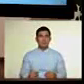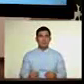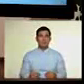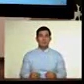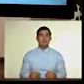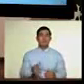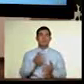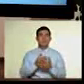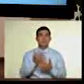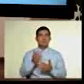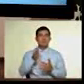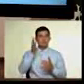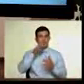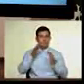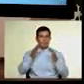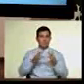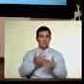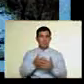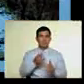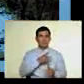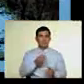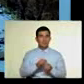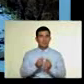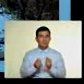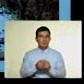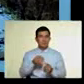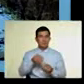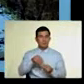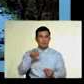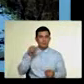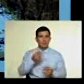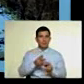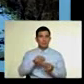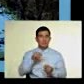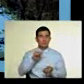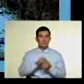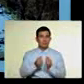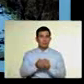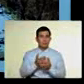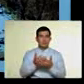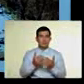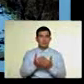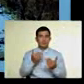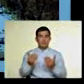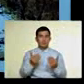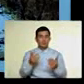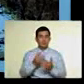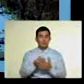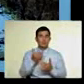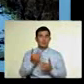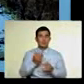Cho'kindi jinslarga gil, ohak tosh, qum, qum tosh, bor jinslari kirib,